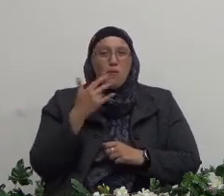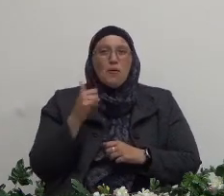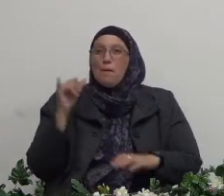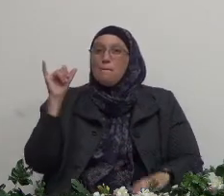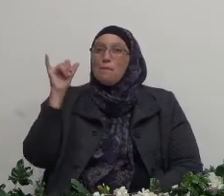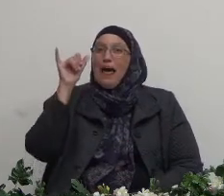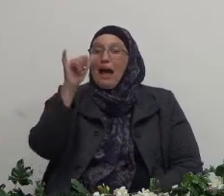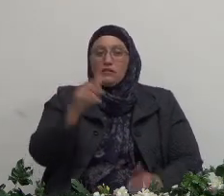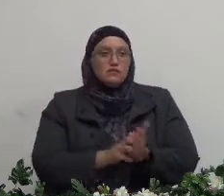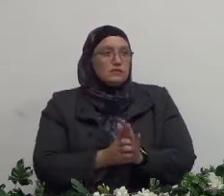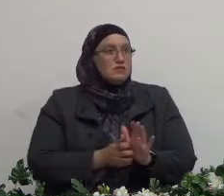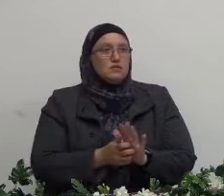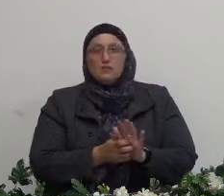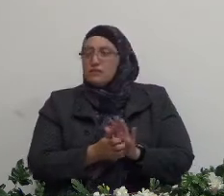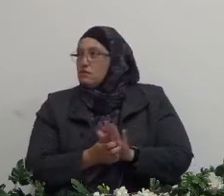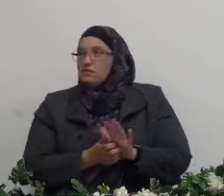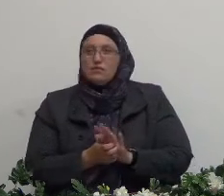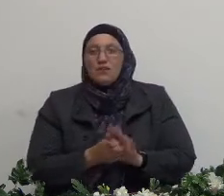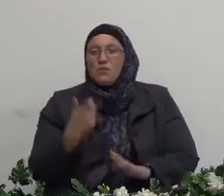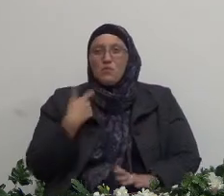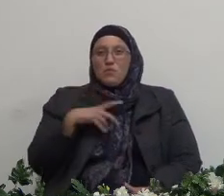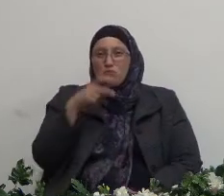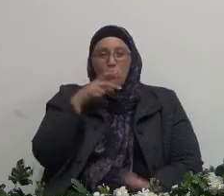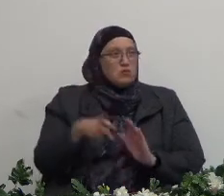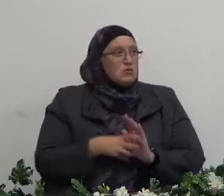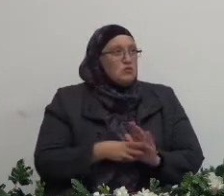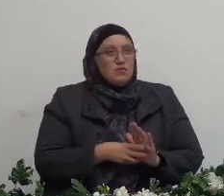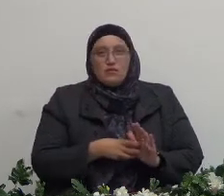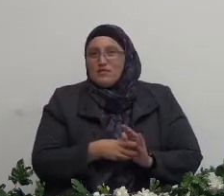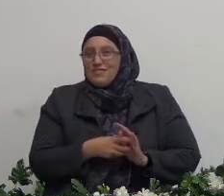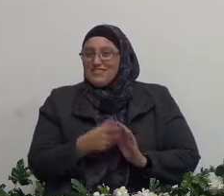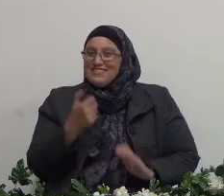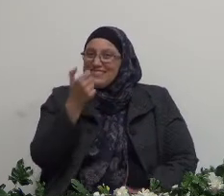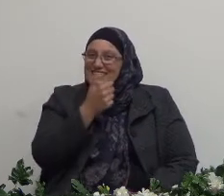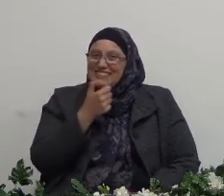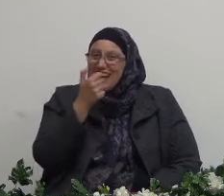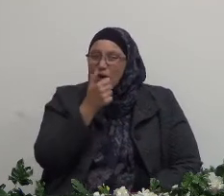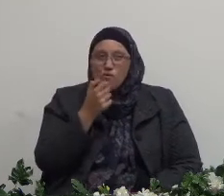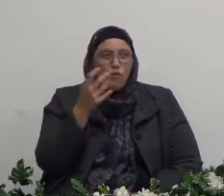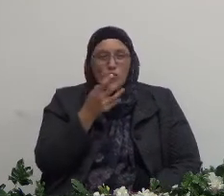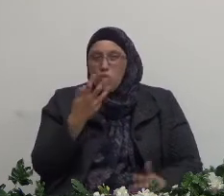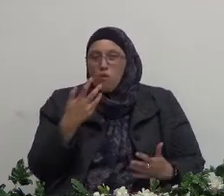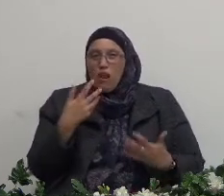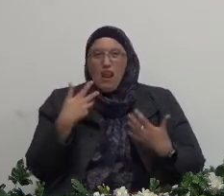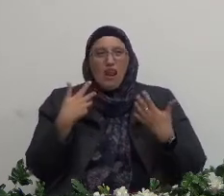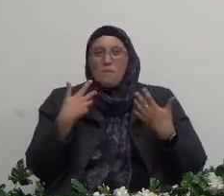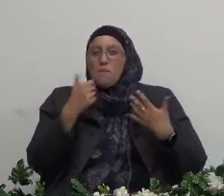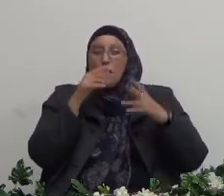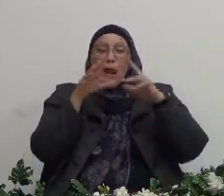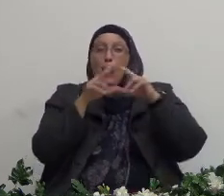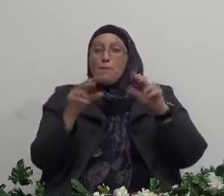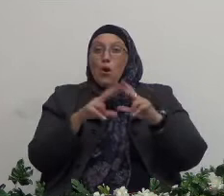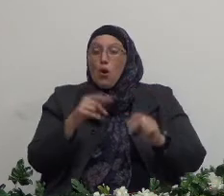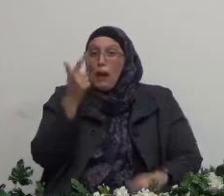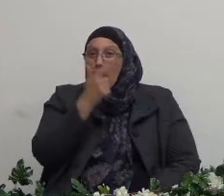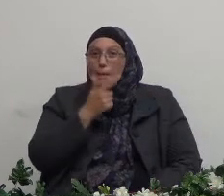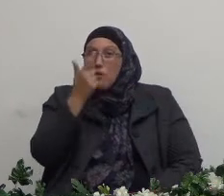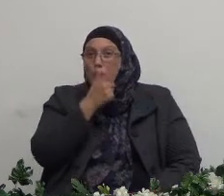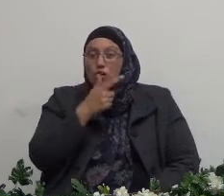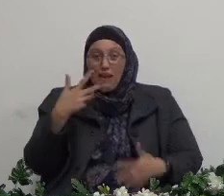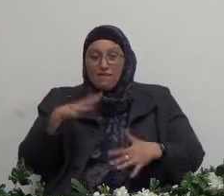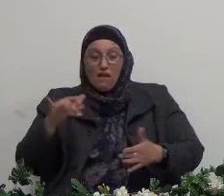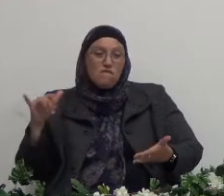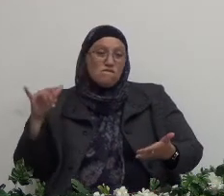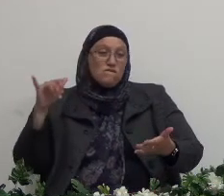plane for 6 hours, 4 hours. We'll be leaving Lebanon in Beirut airport. We'll arrive in Dubai. It's about 3 hours, I